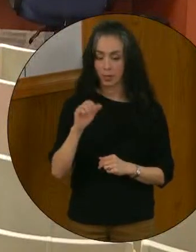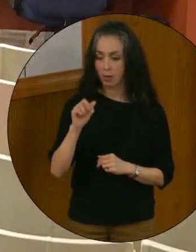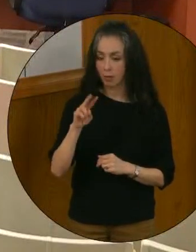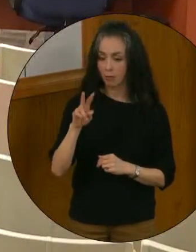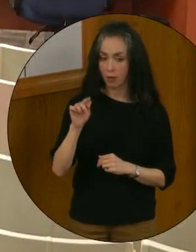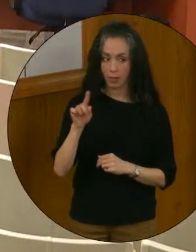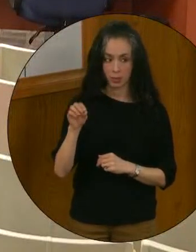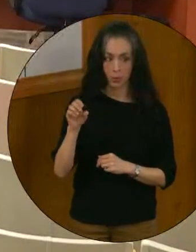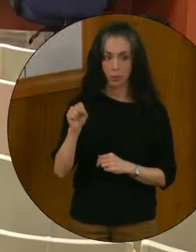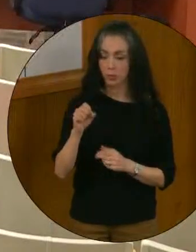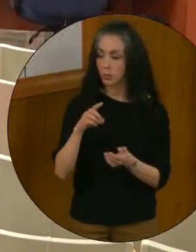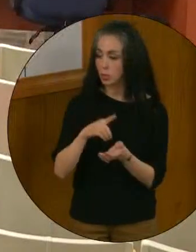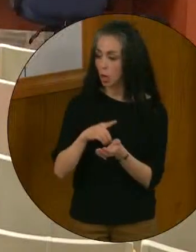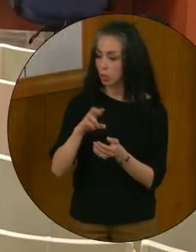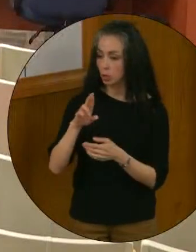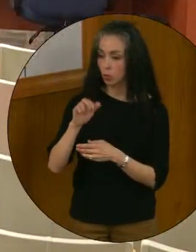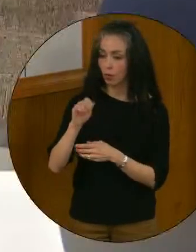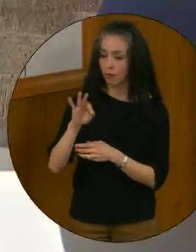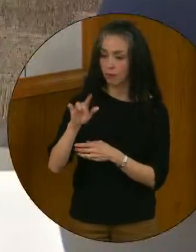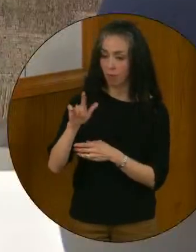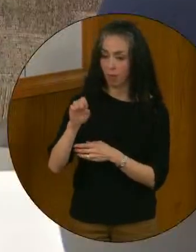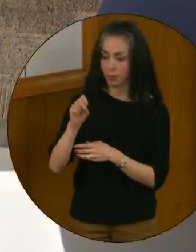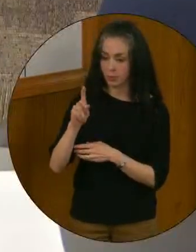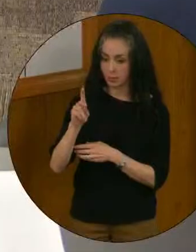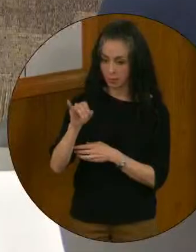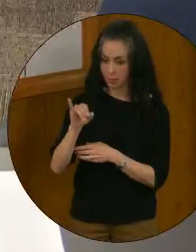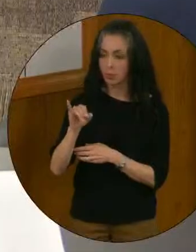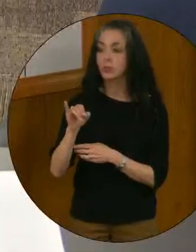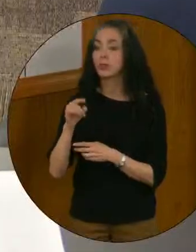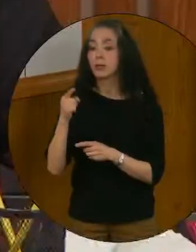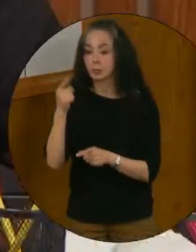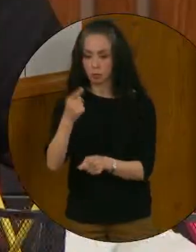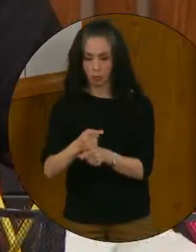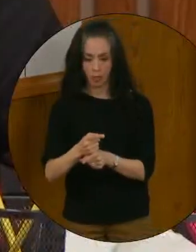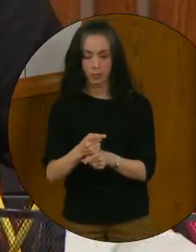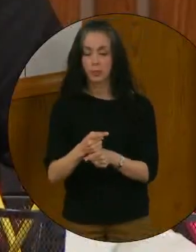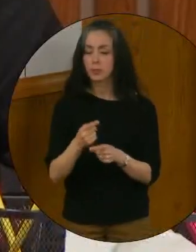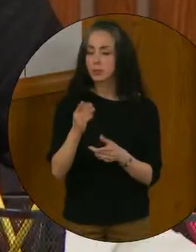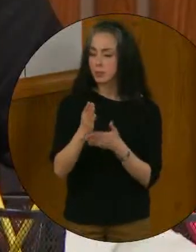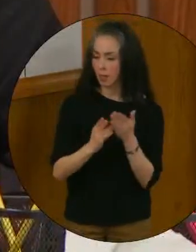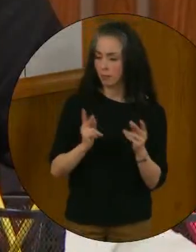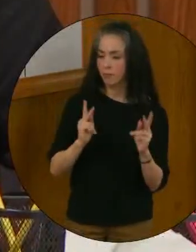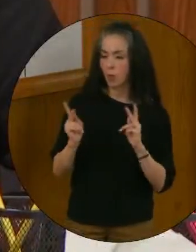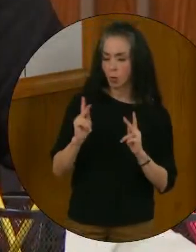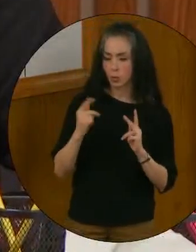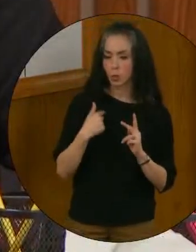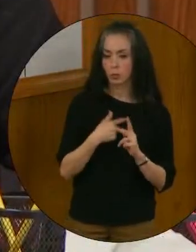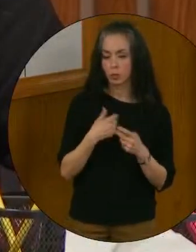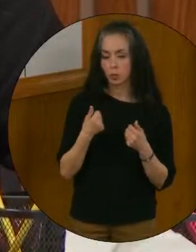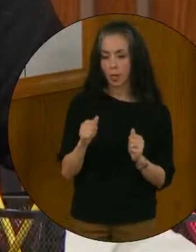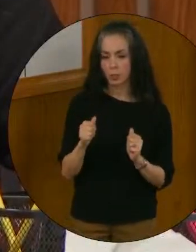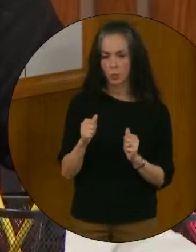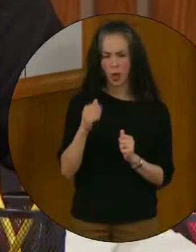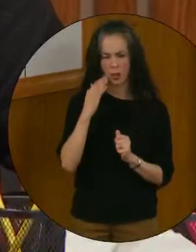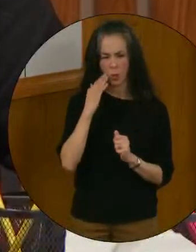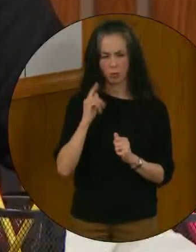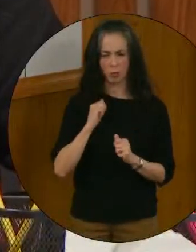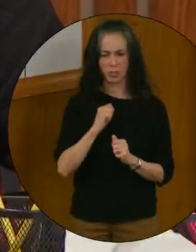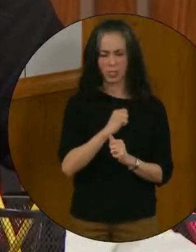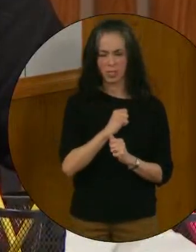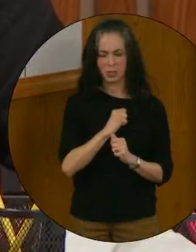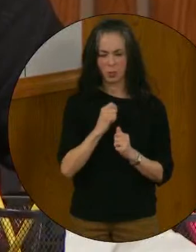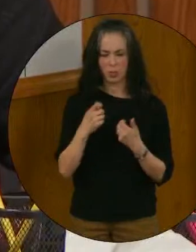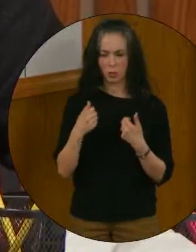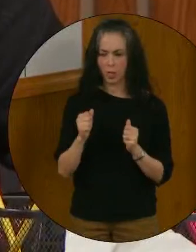Dr. Rafalski? Trustee Cavazos, that's correct. Okay, all right, because I know that there were some folks that we were trying to, I know the trustees were walking around